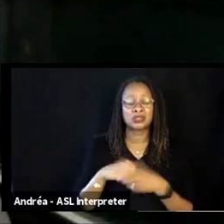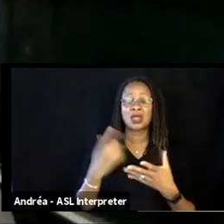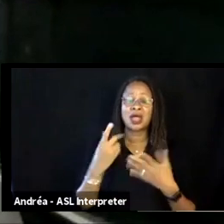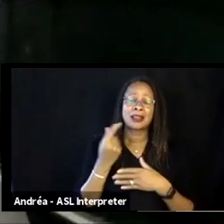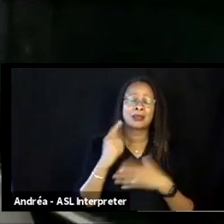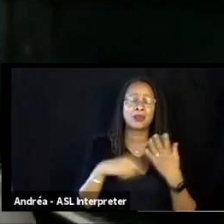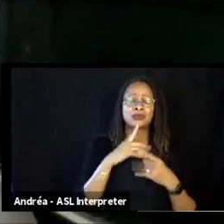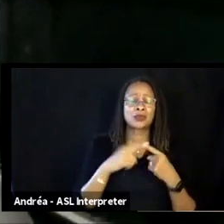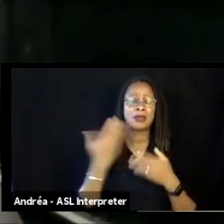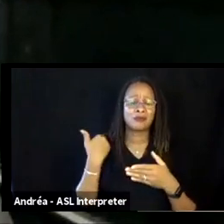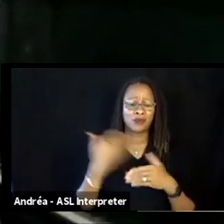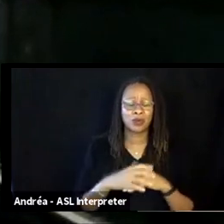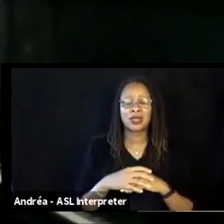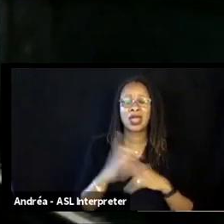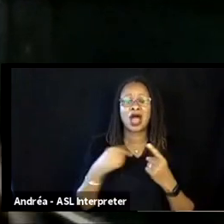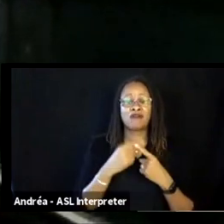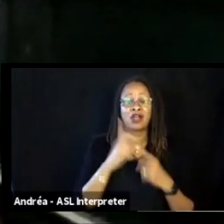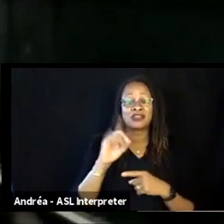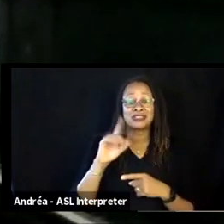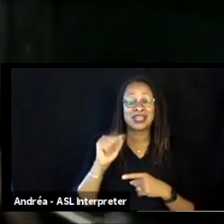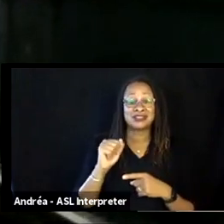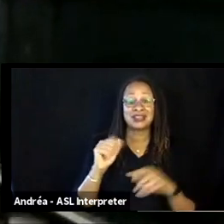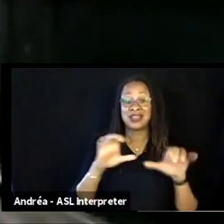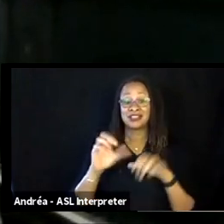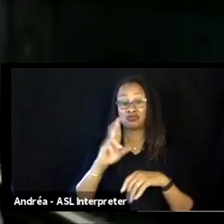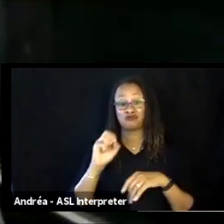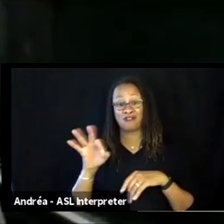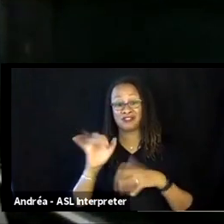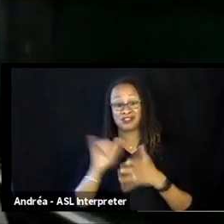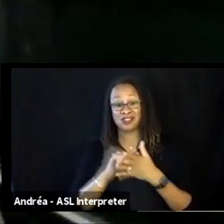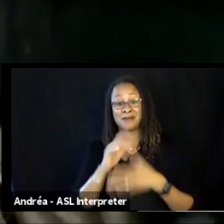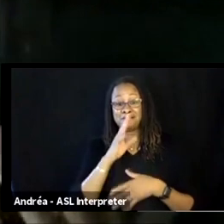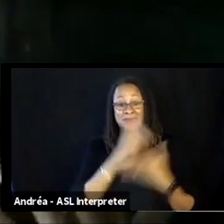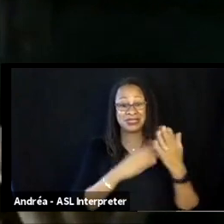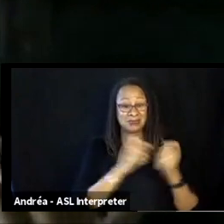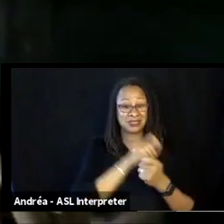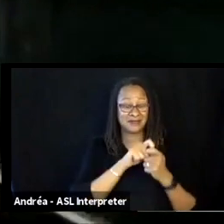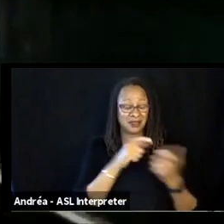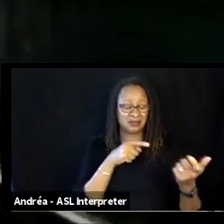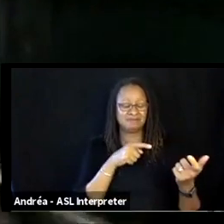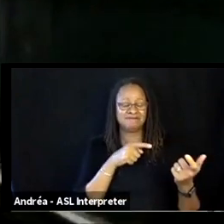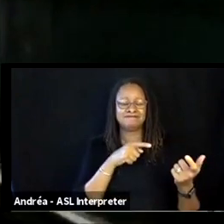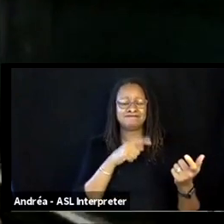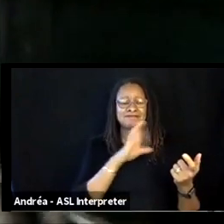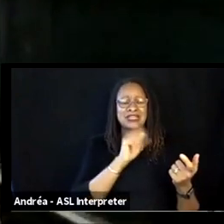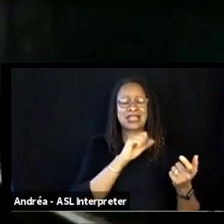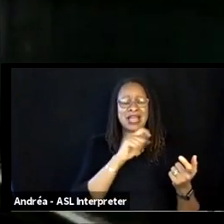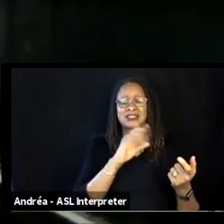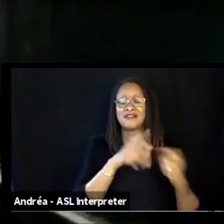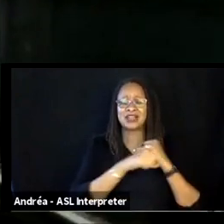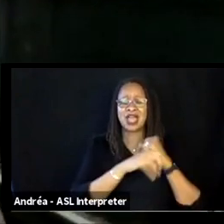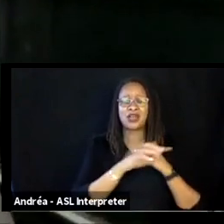even referencing earlier around the data, like, does reference that piece in particular, like, is that, what is the cast of an ad or a